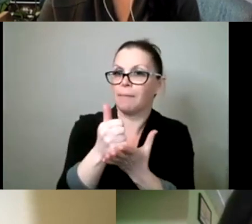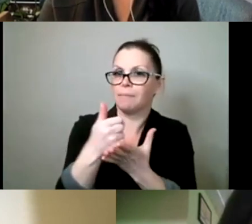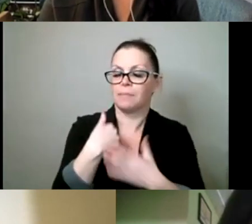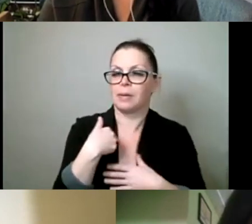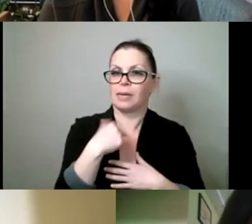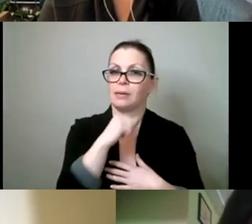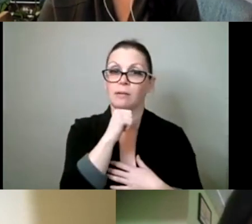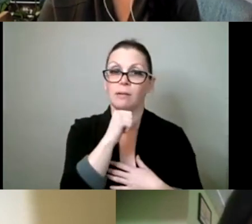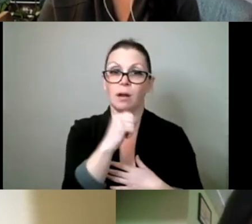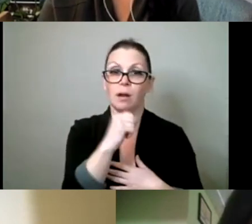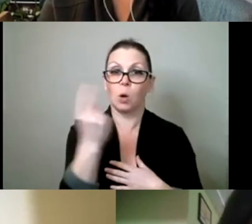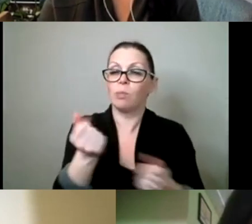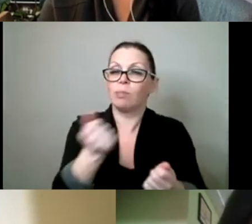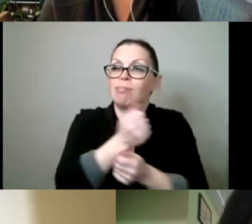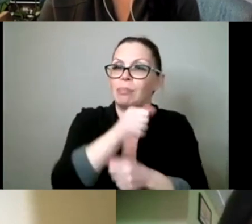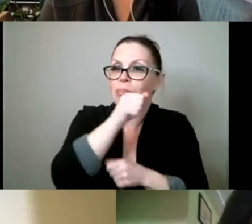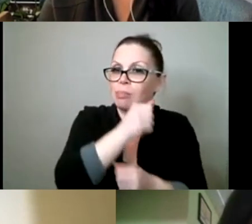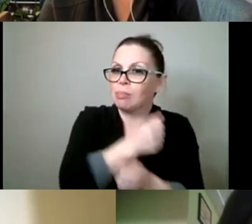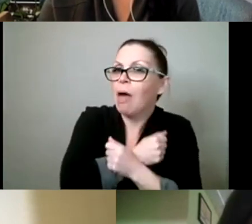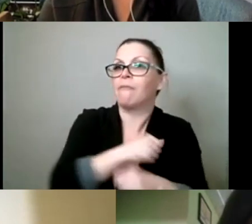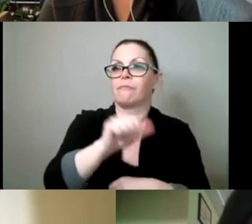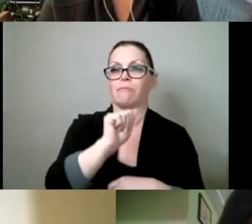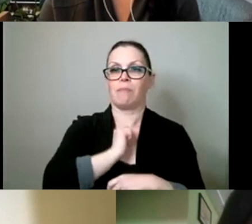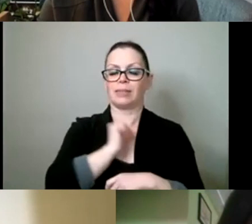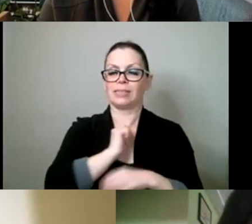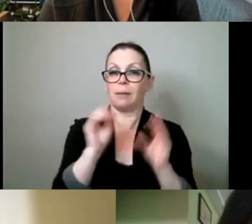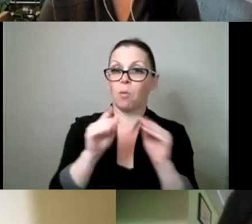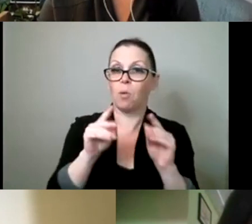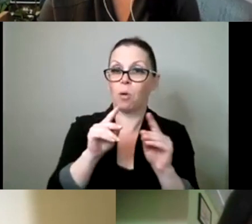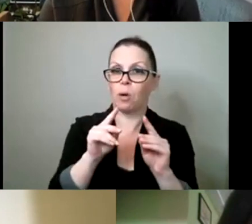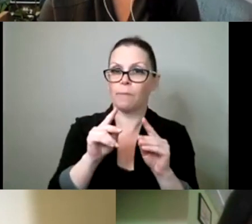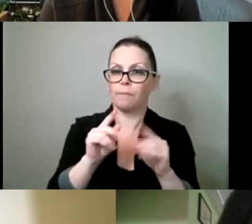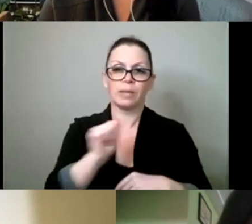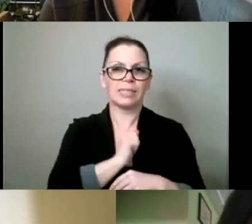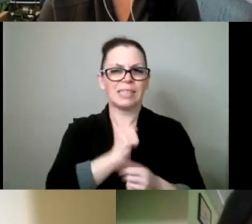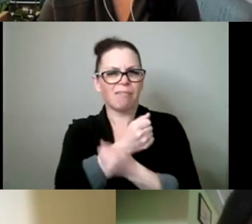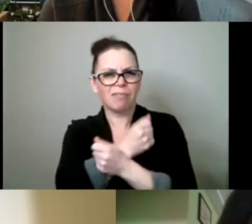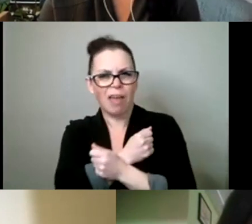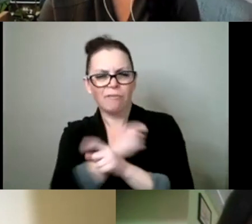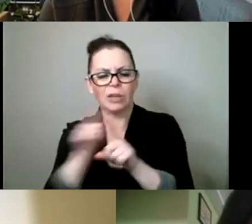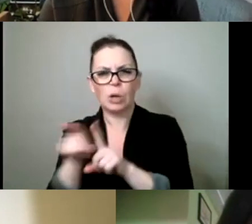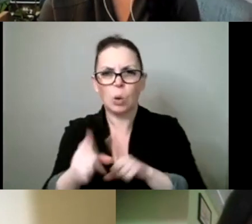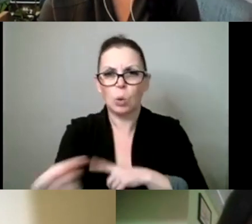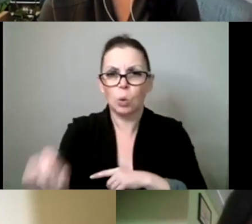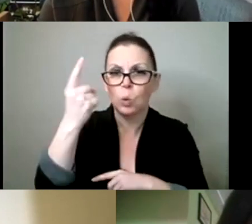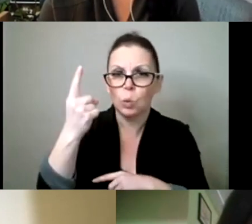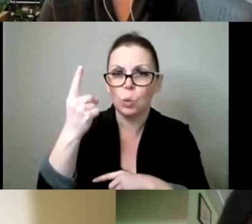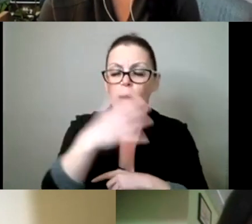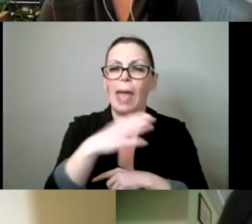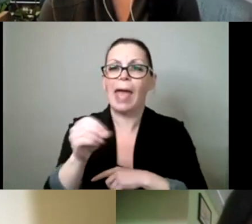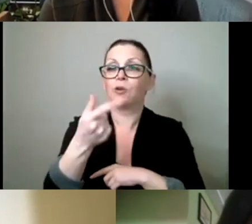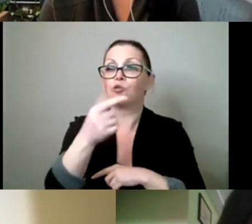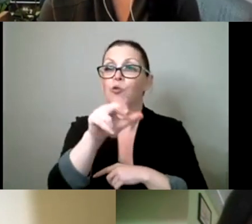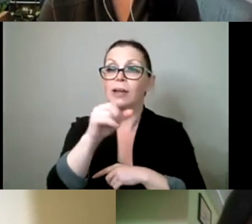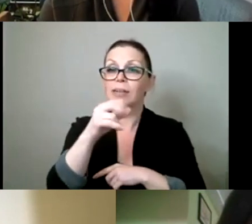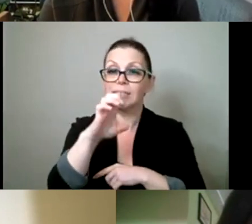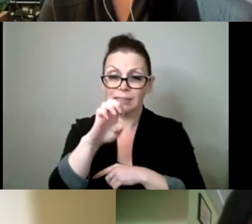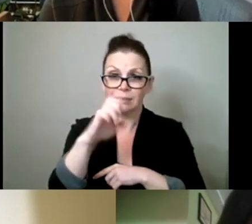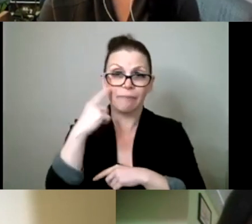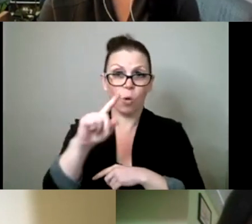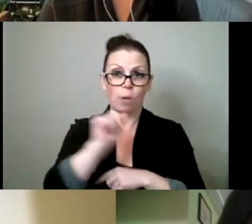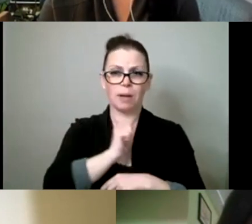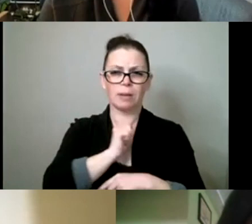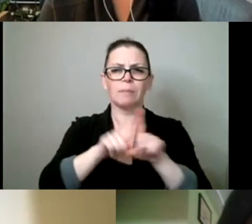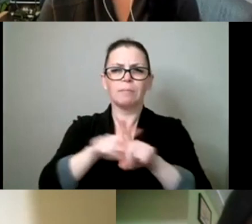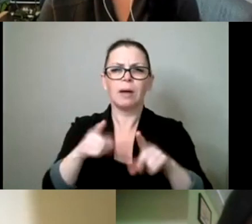just love myself more and have this self-love and understanding and grace for who I am, but also that I'm